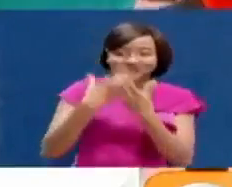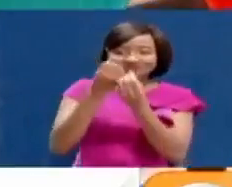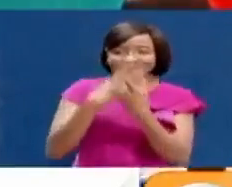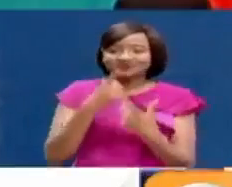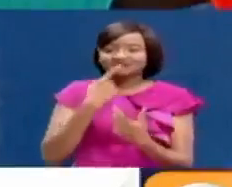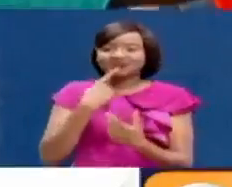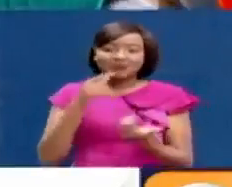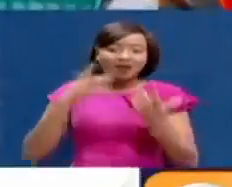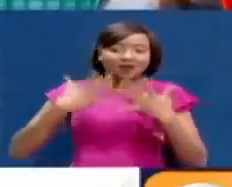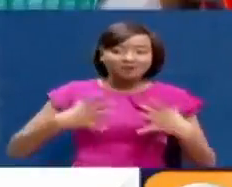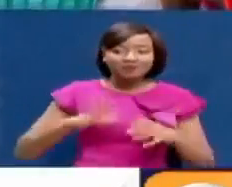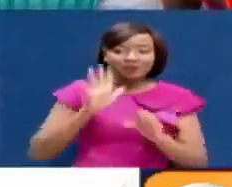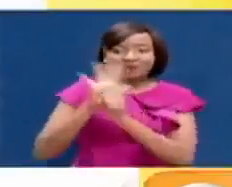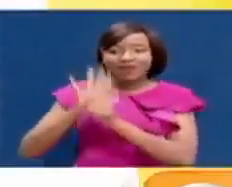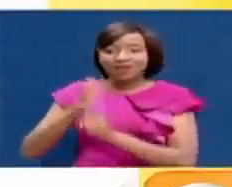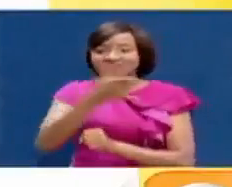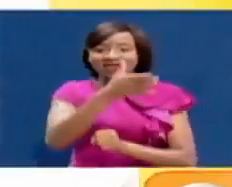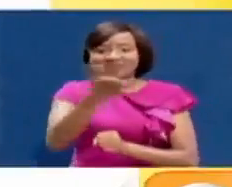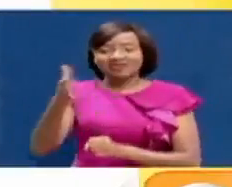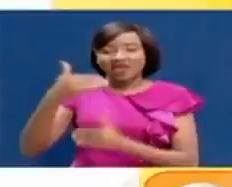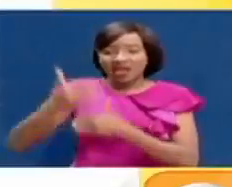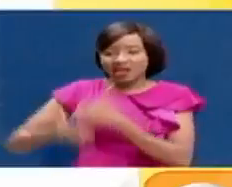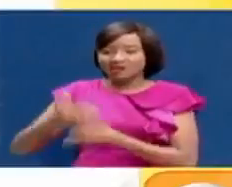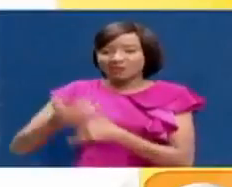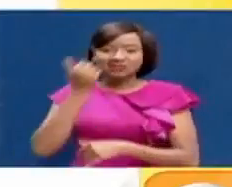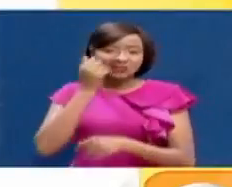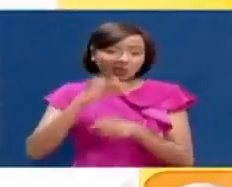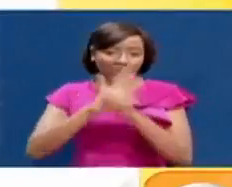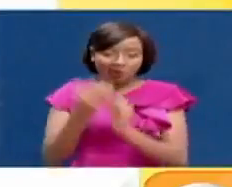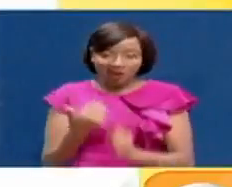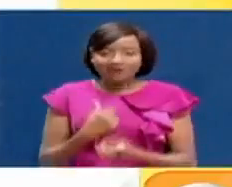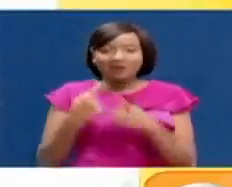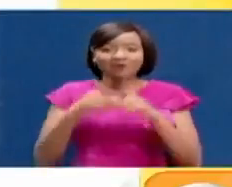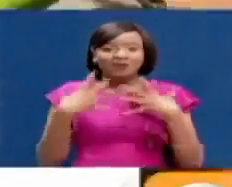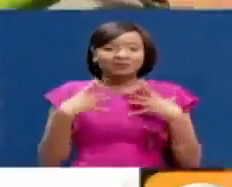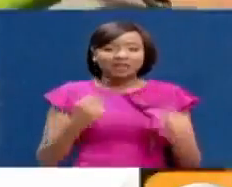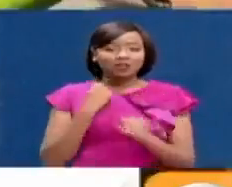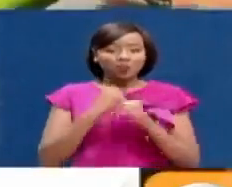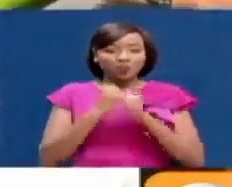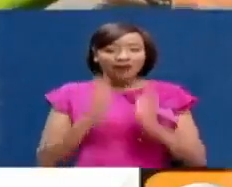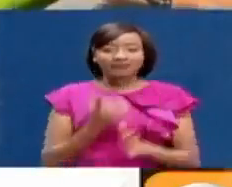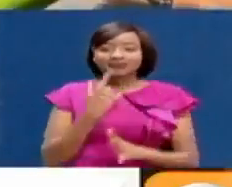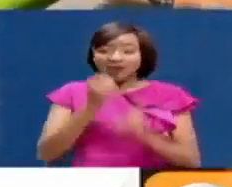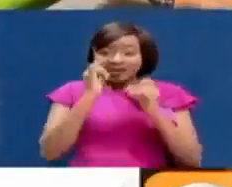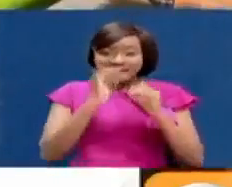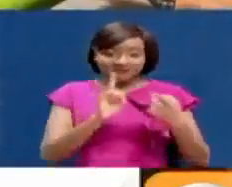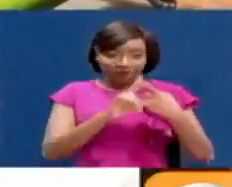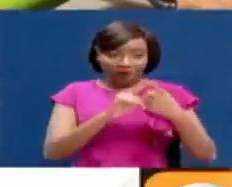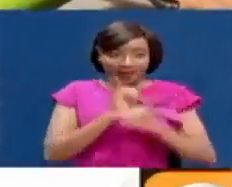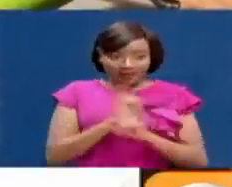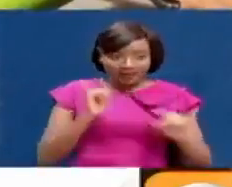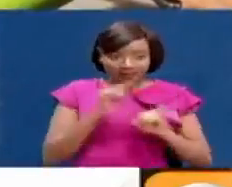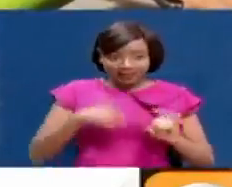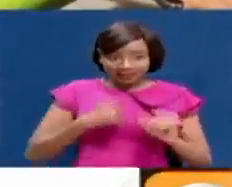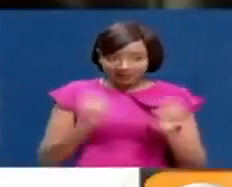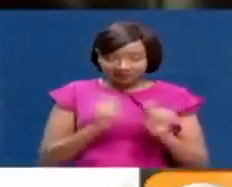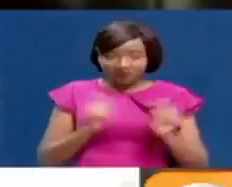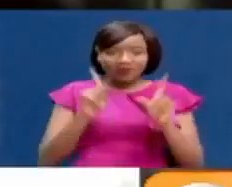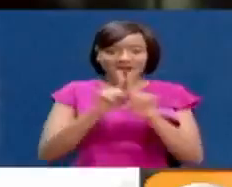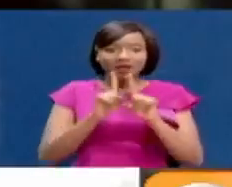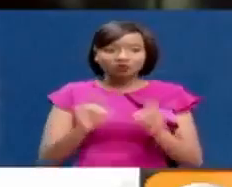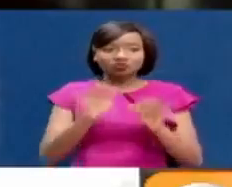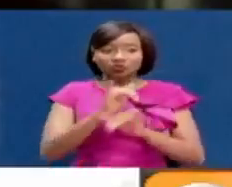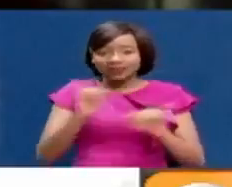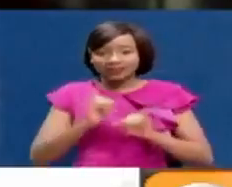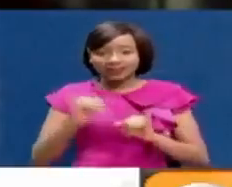increased community transmission. But health officials say adequate hygiene and sanitation measures are in place and the